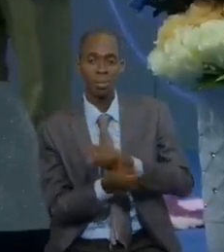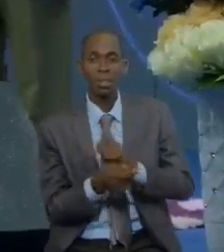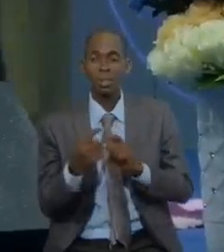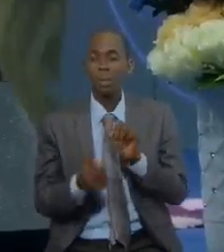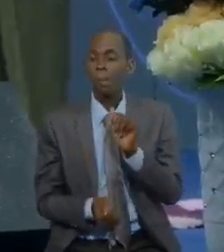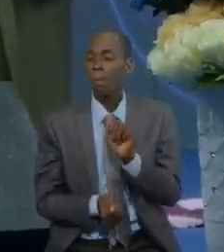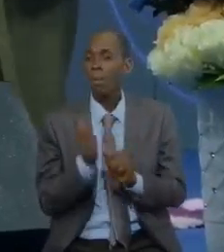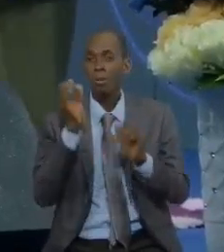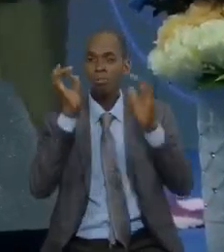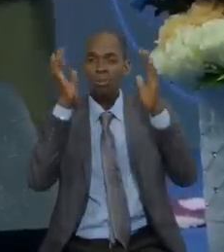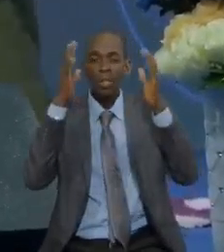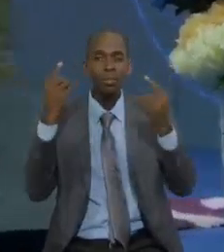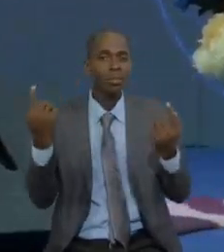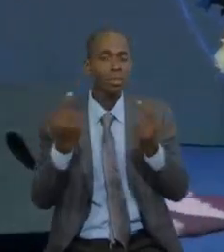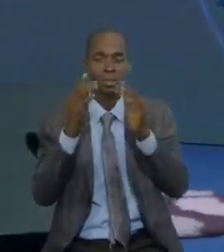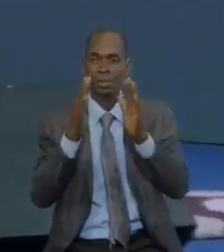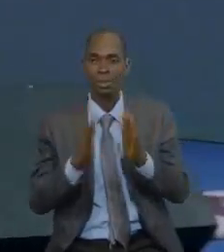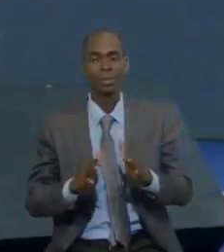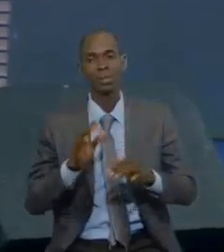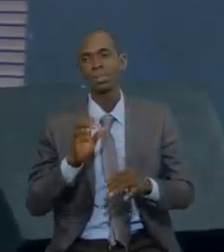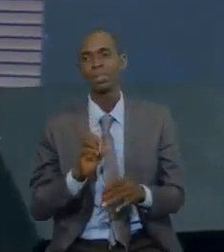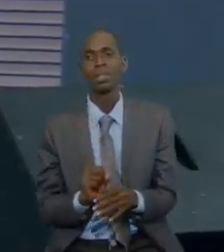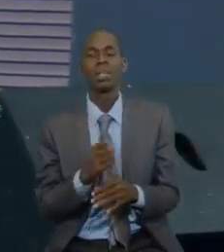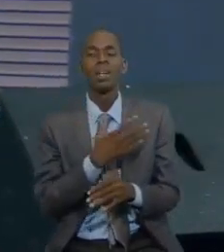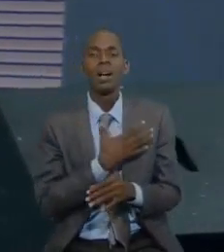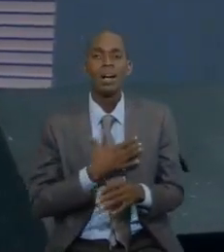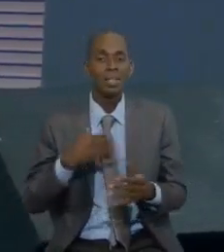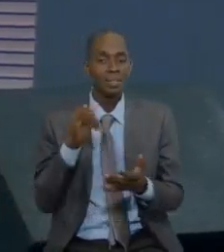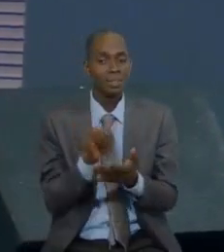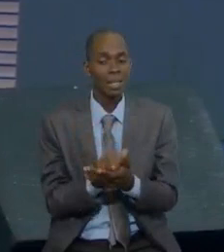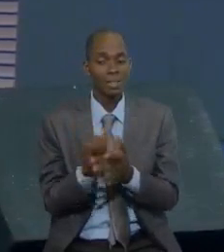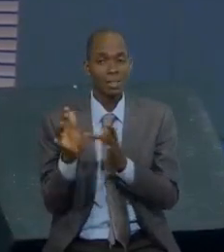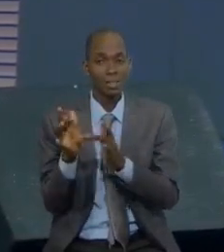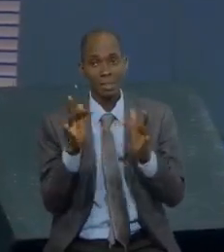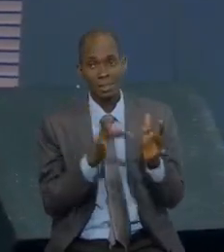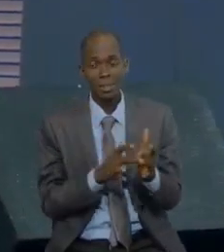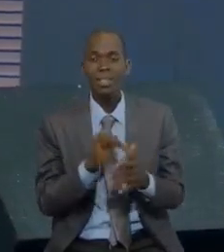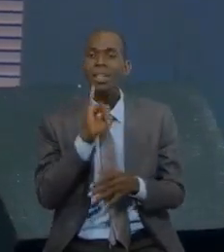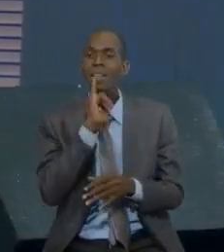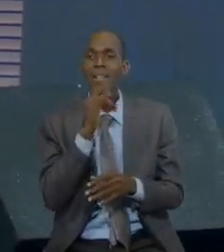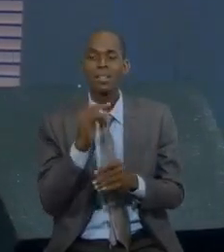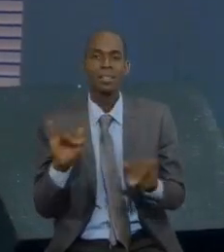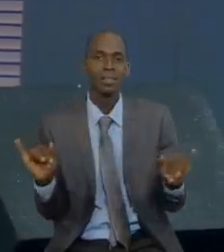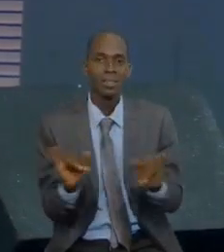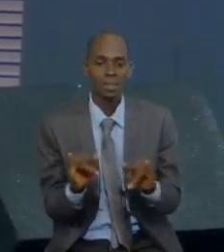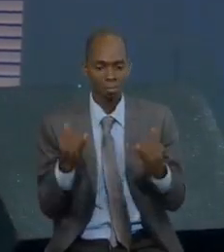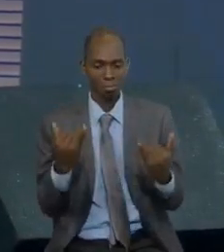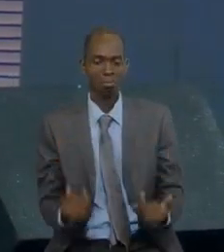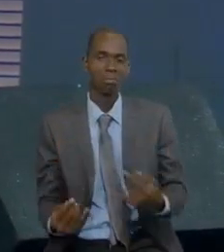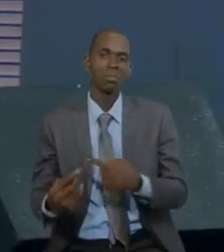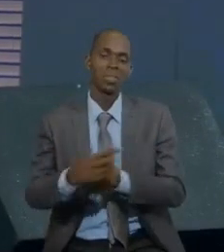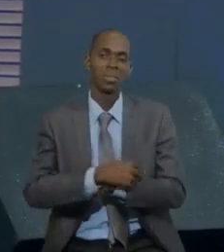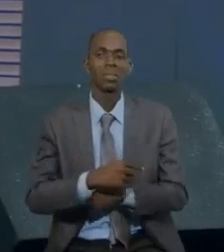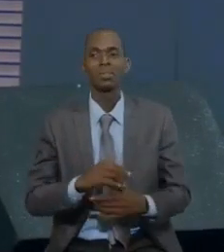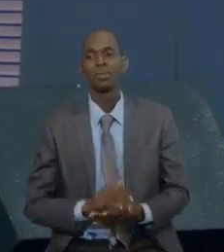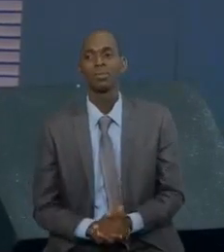of sinners. And that Jesus is the same even today.